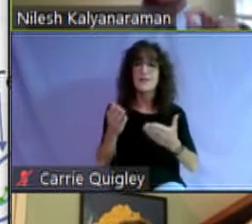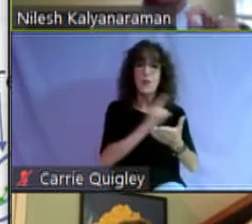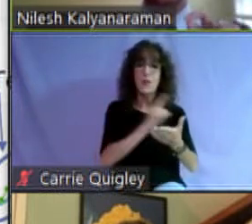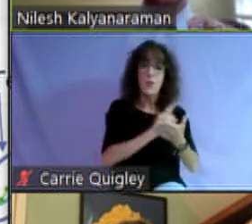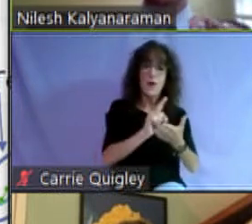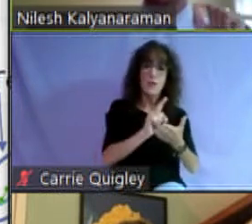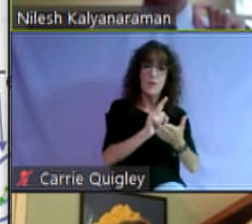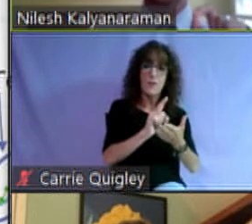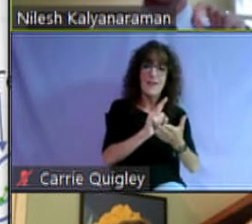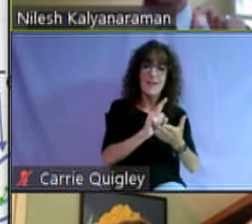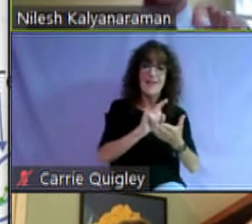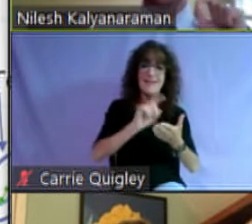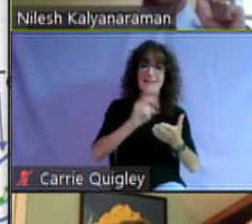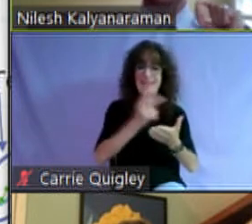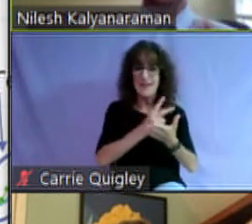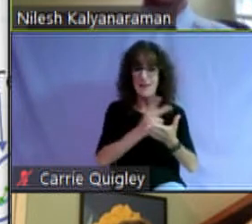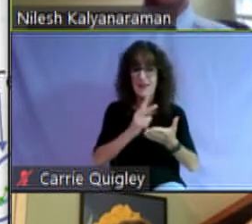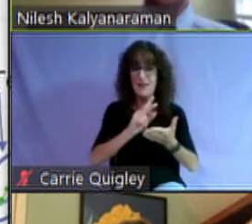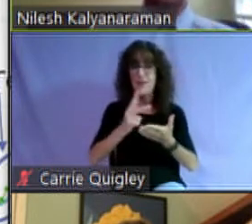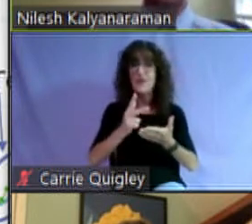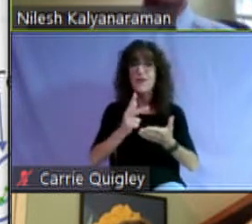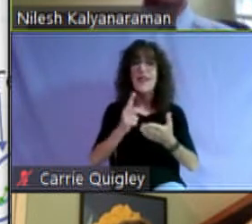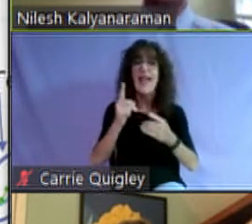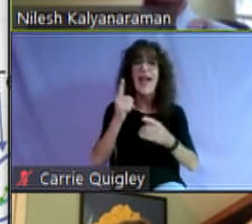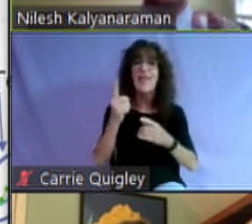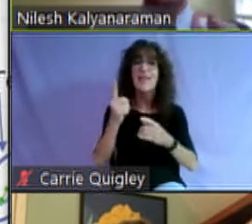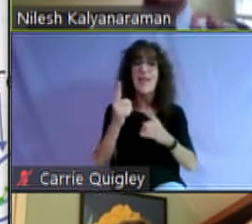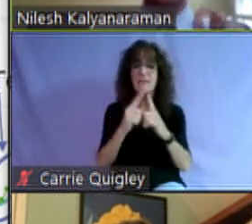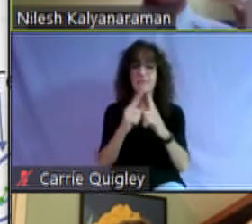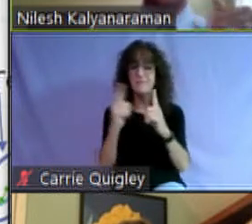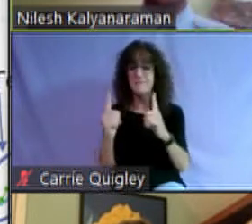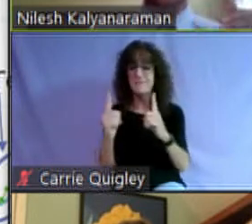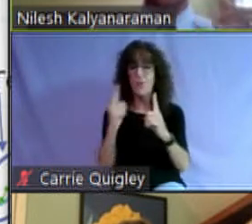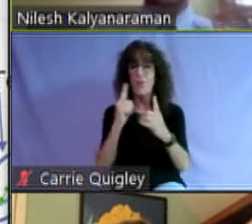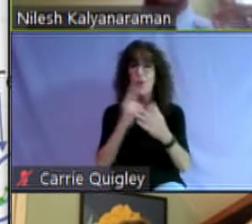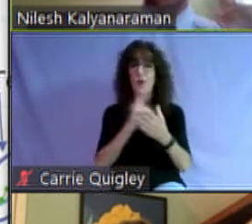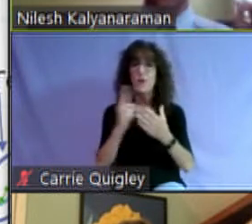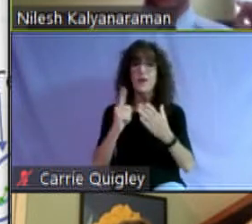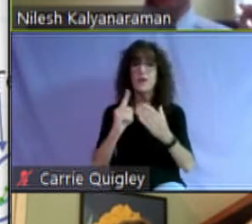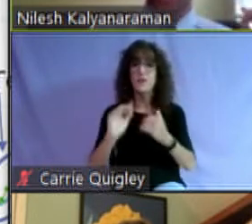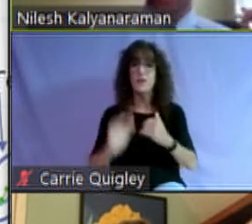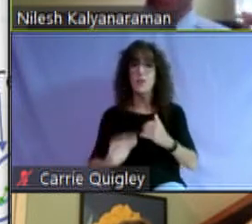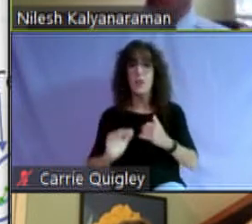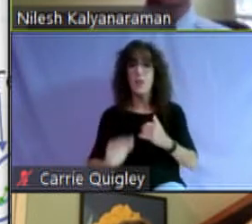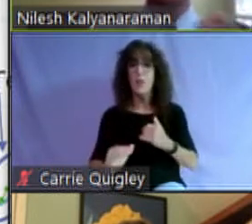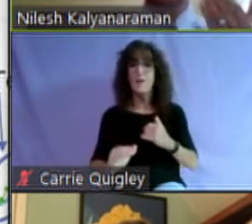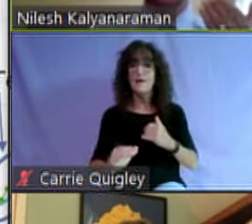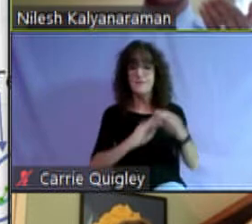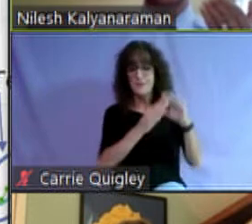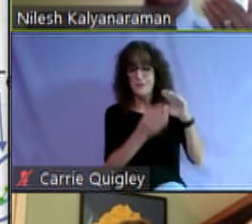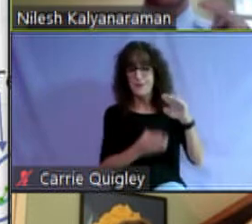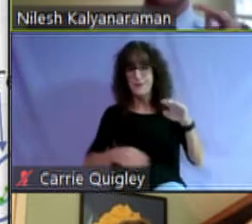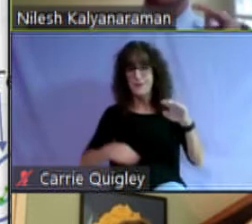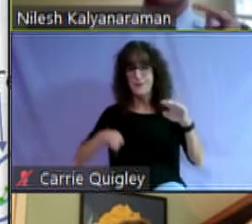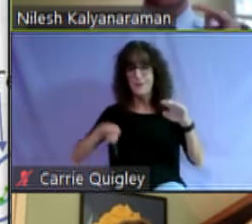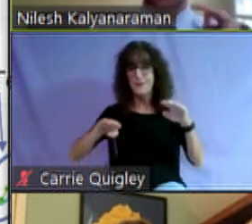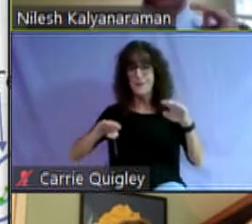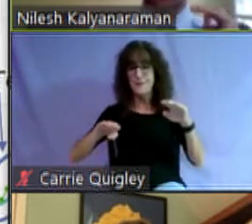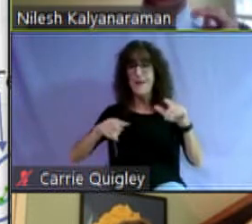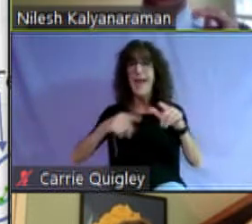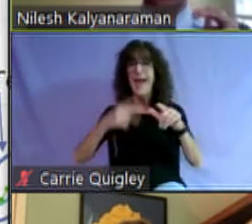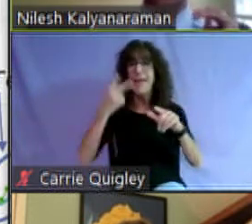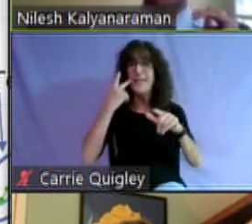second to the third, and then a week from this arrow to the bottom, to the lowest level we had. And then we started to see the case